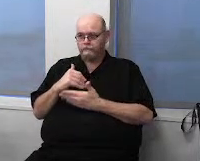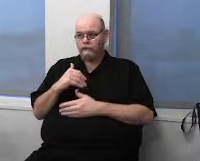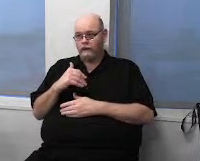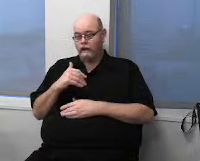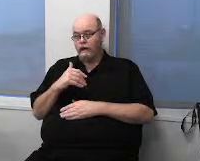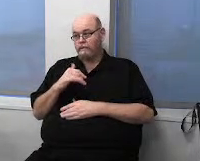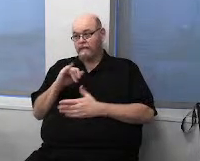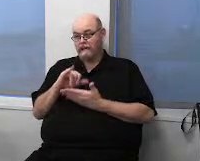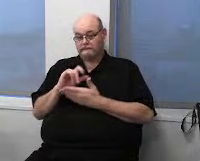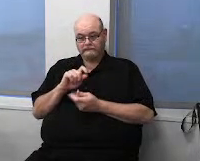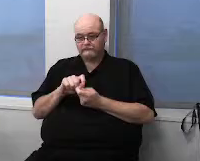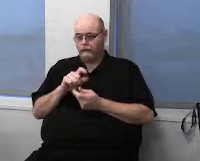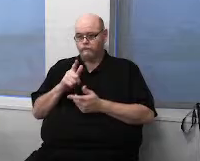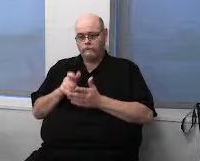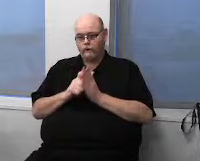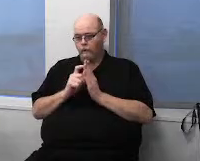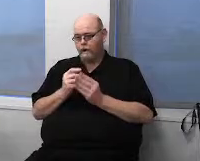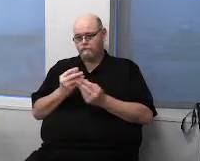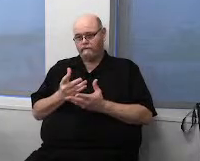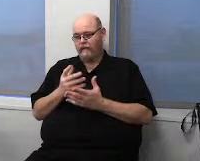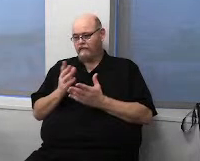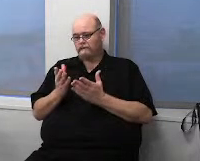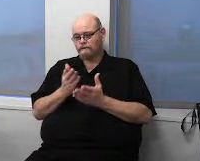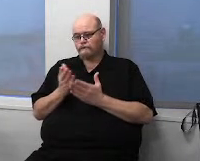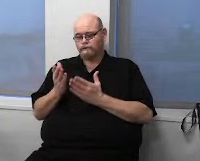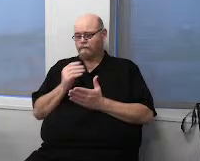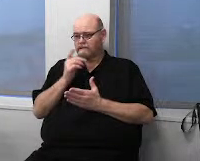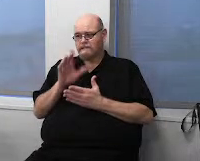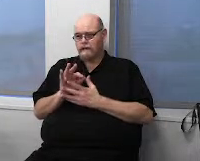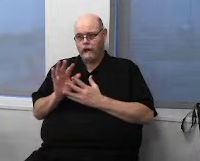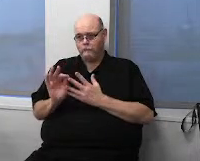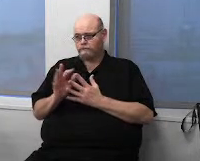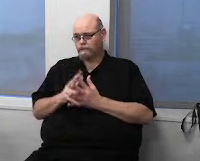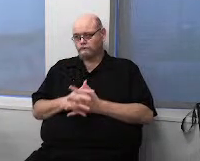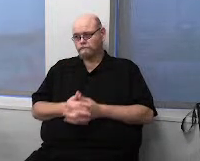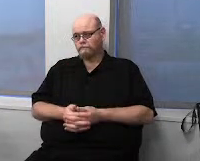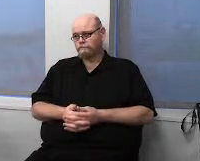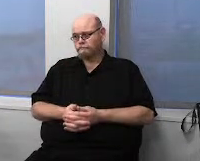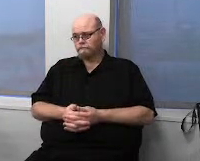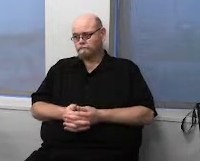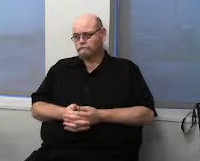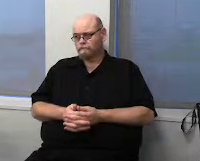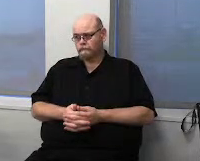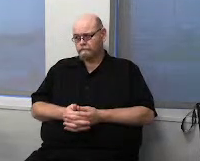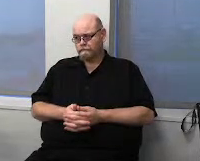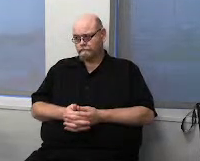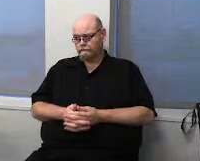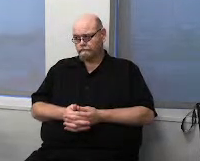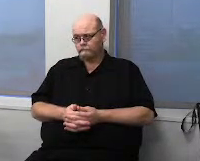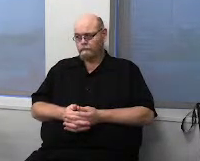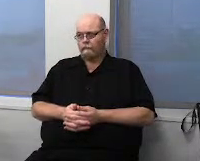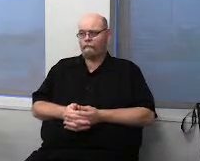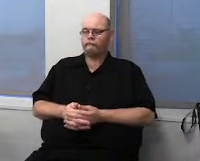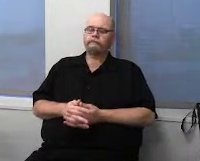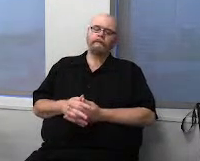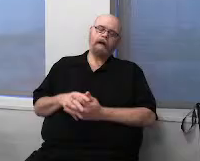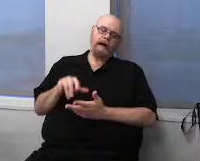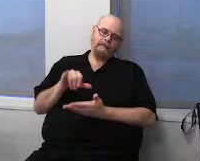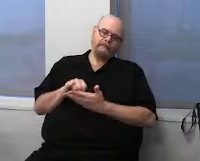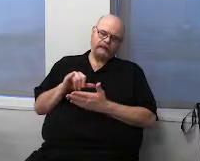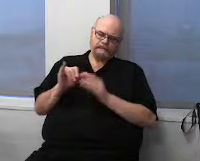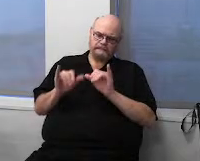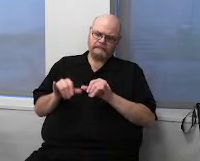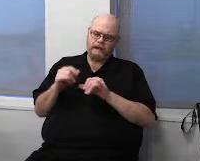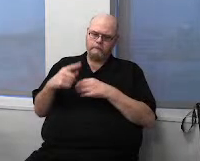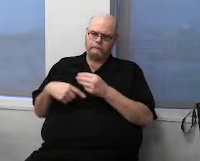this exact same response. We are required to provide that service. It's not optional. And about the same question about the